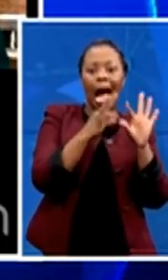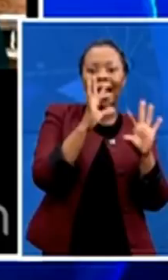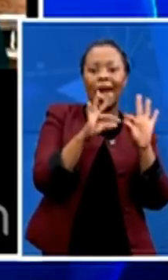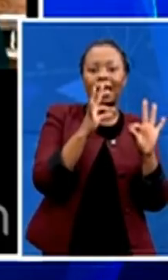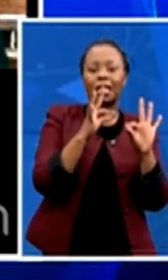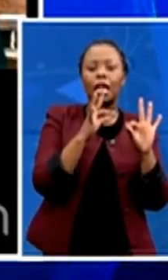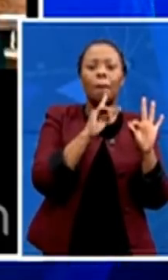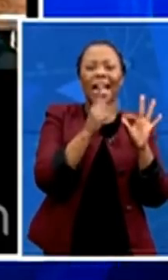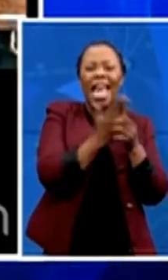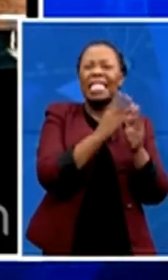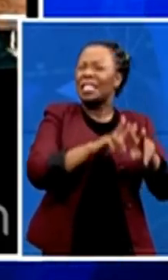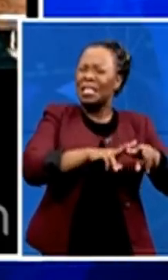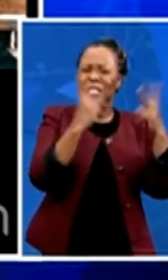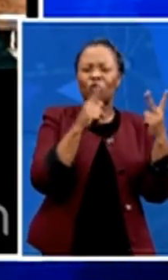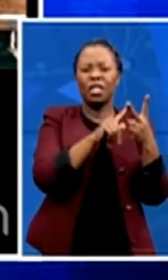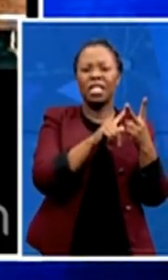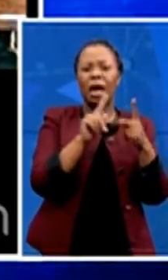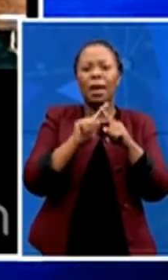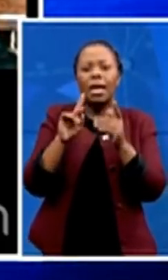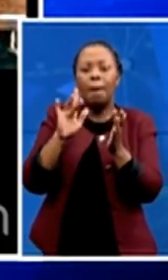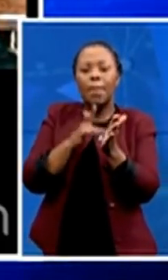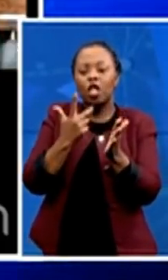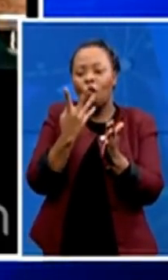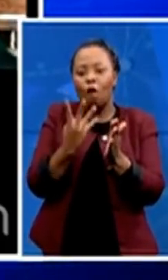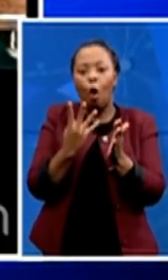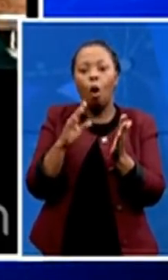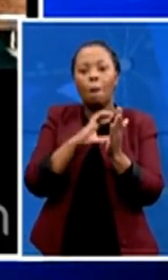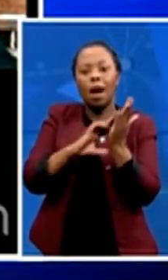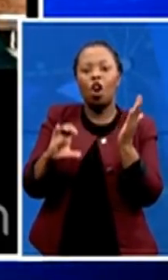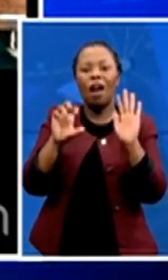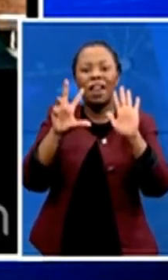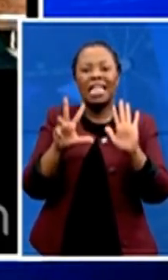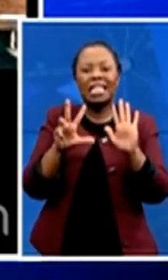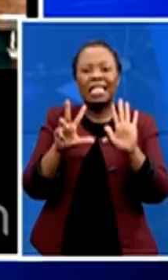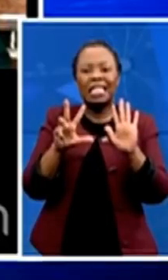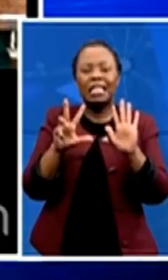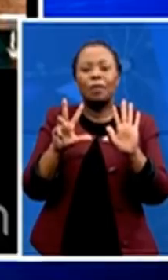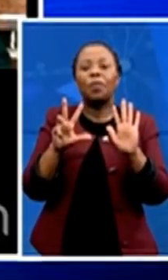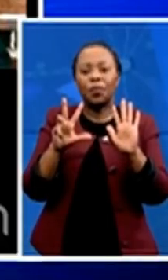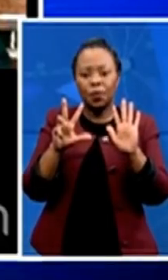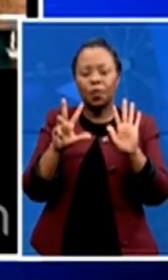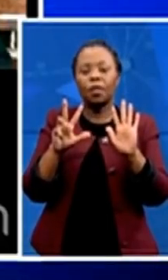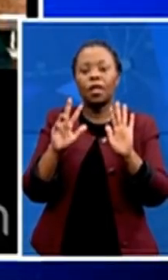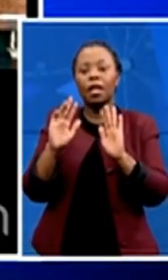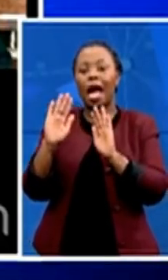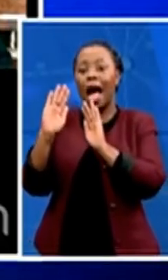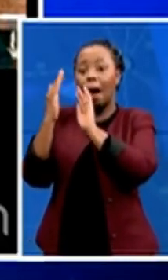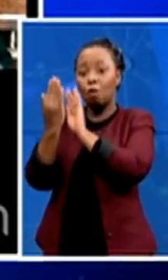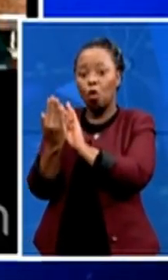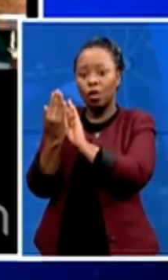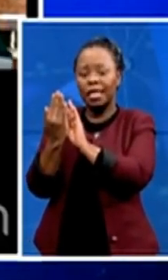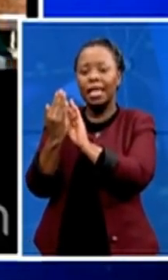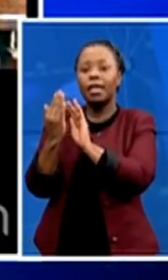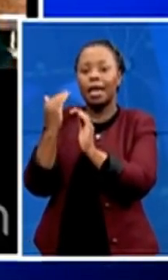4, paragraph 8, significant differences in the approach of our 2 highest appellate courts in the handling of similar